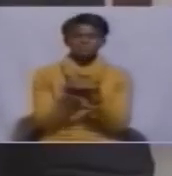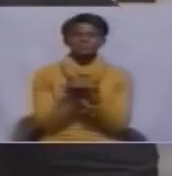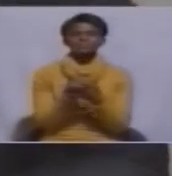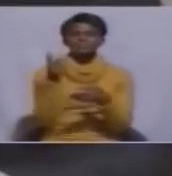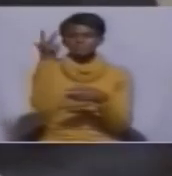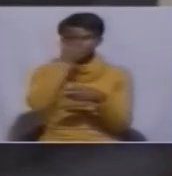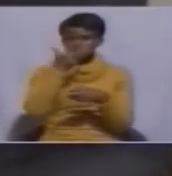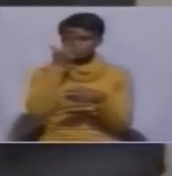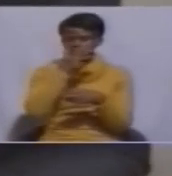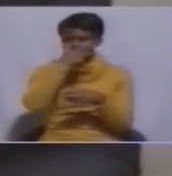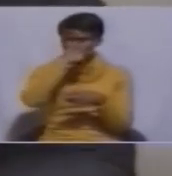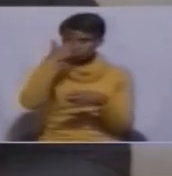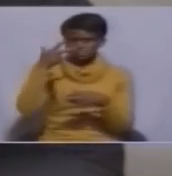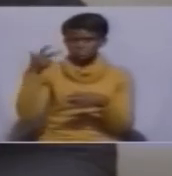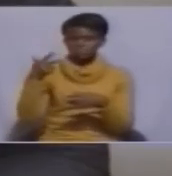dual citizenship?